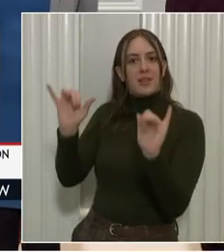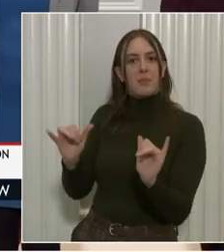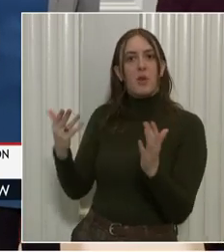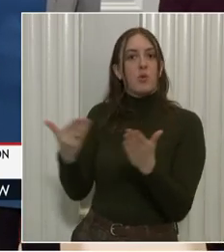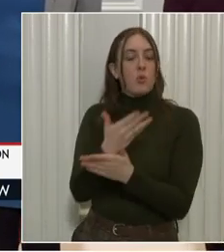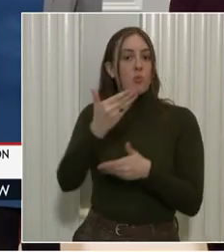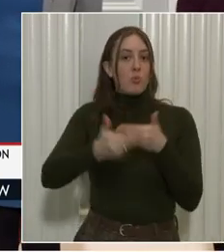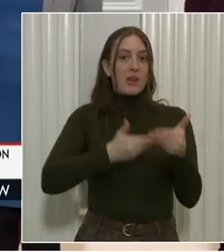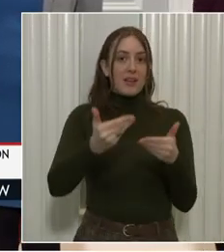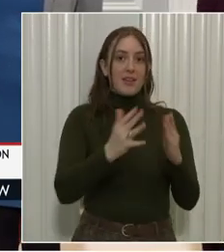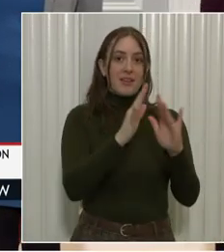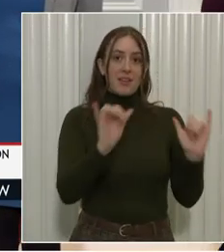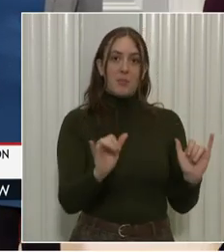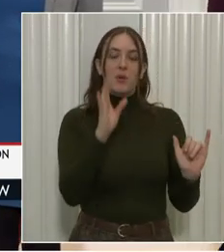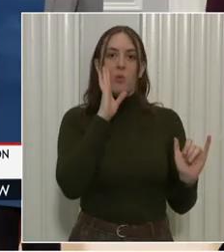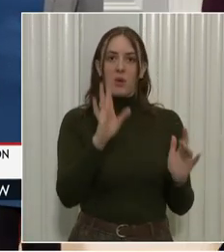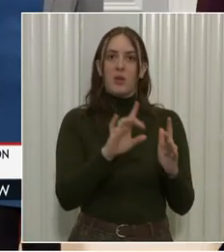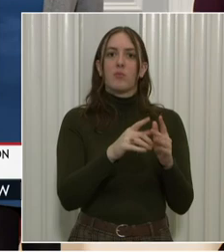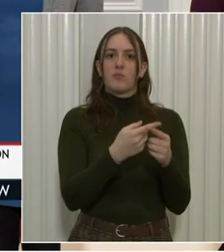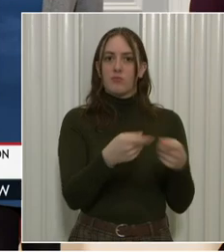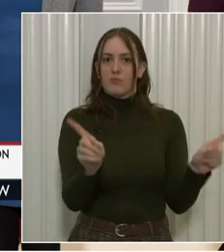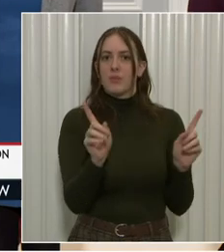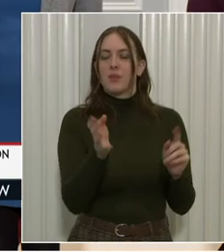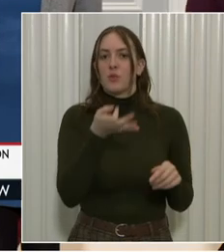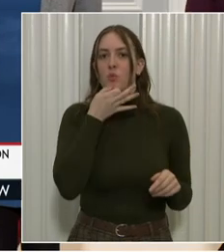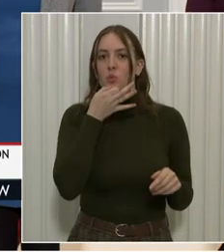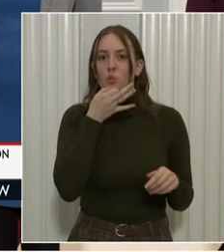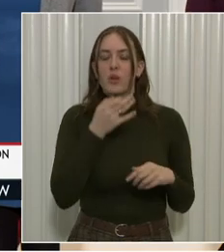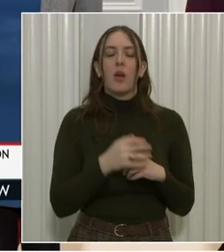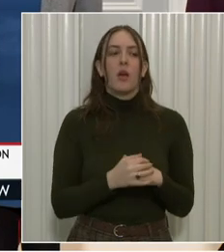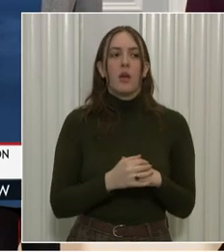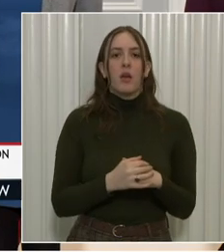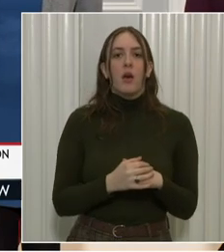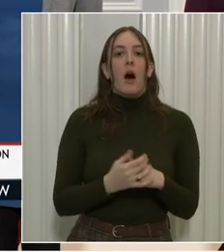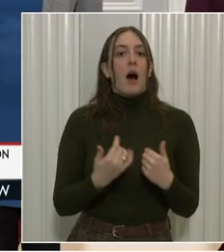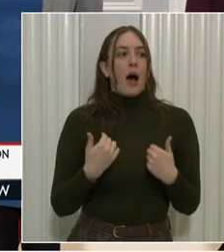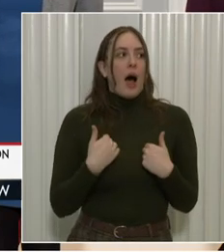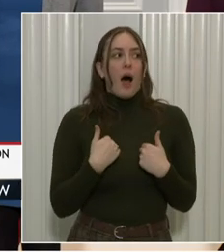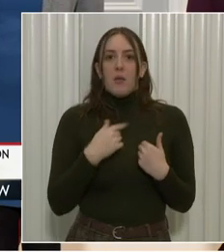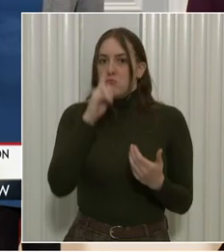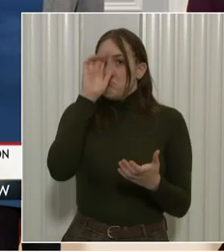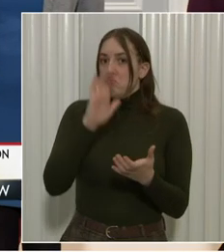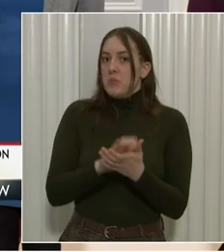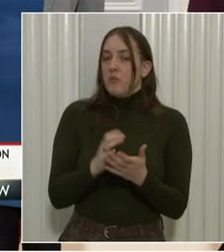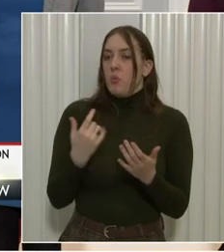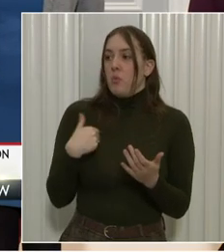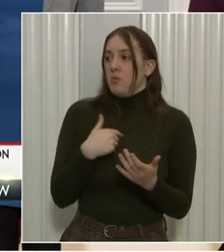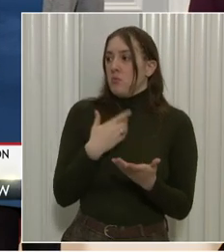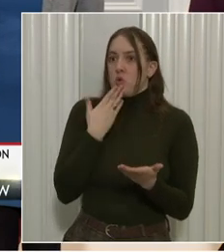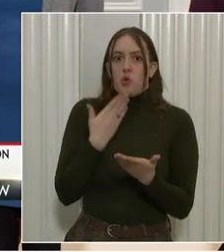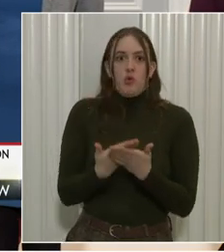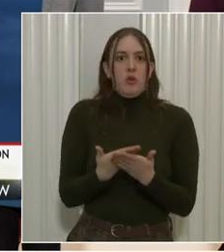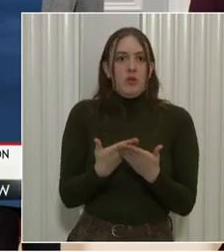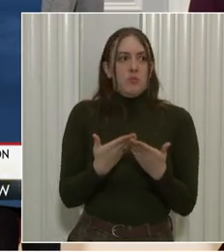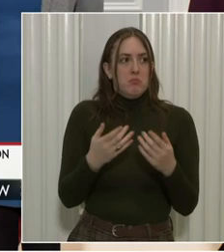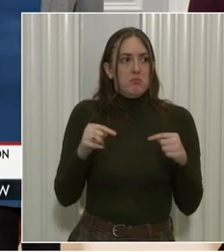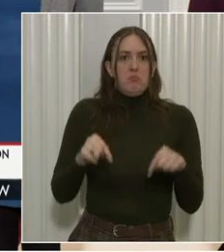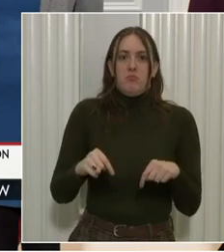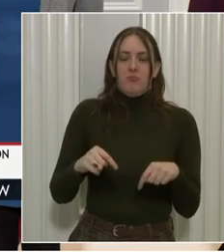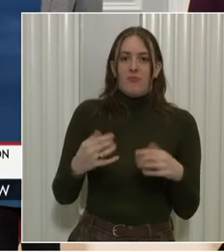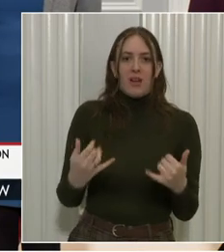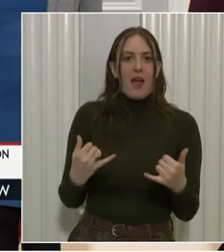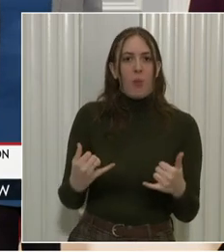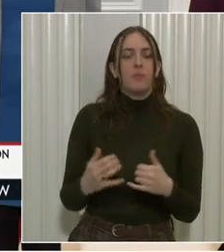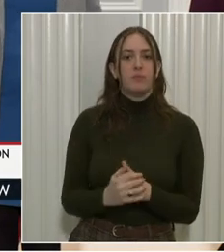processing system coming out from the OUC that should help with all of that. So I believe that we're in a good spot. I don't think that's a problem at